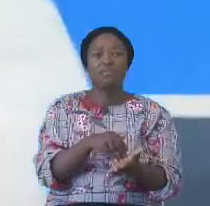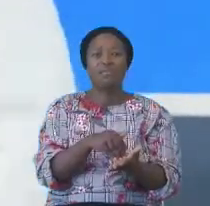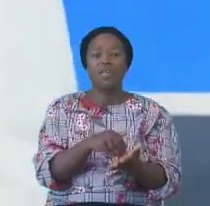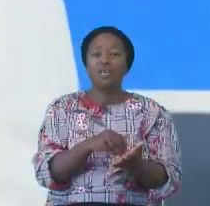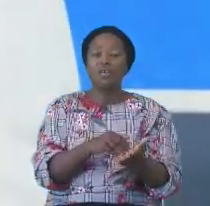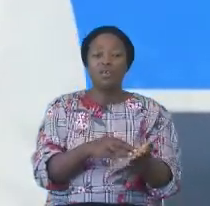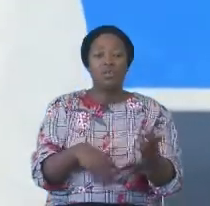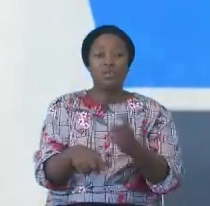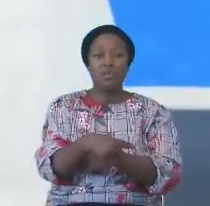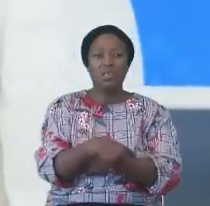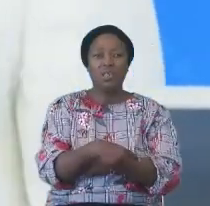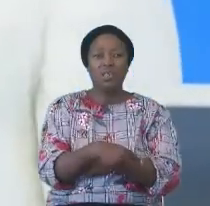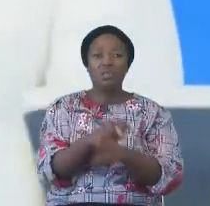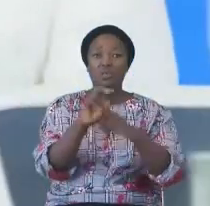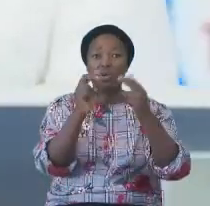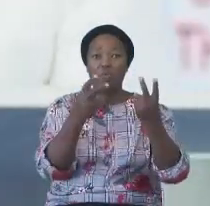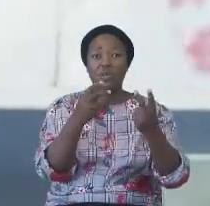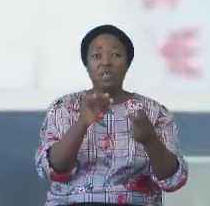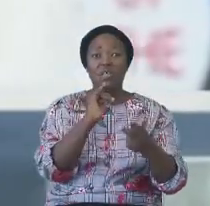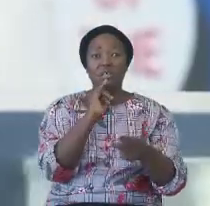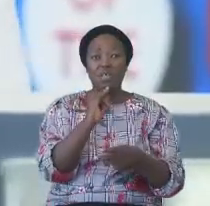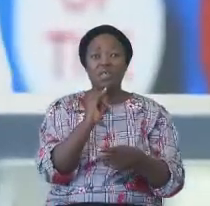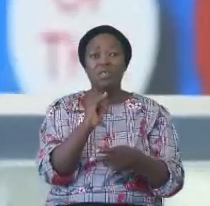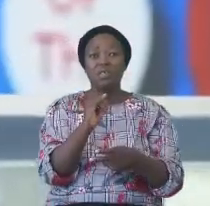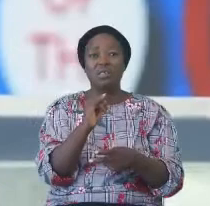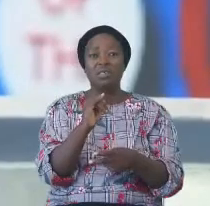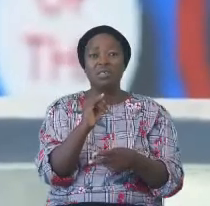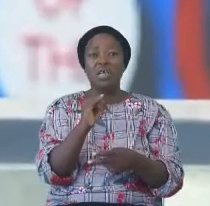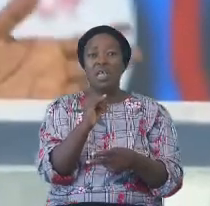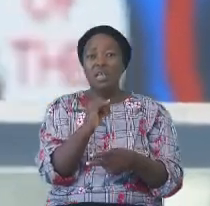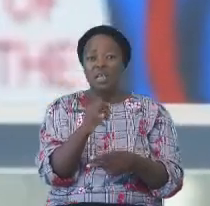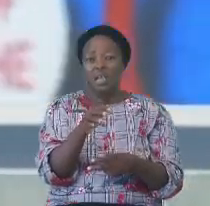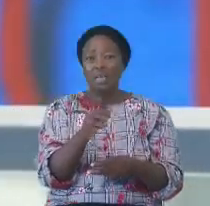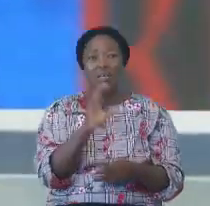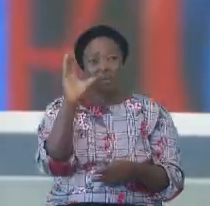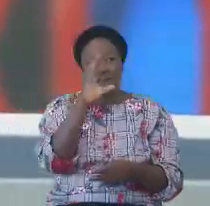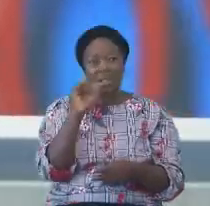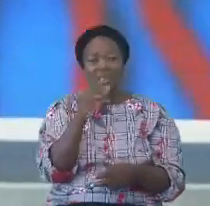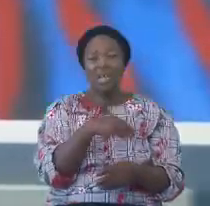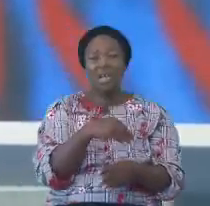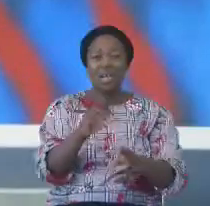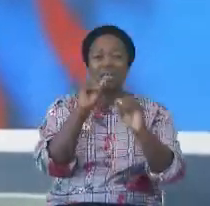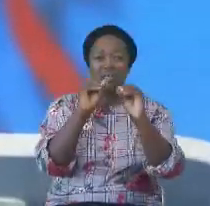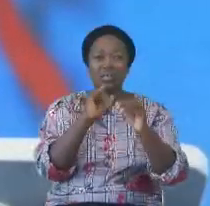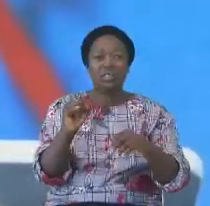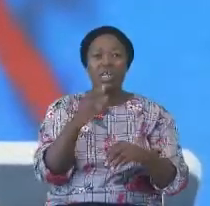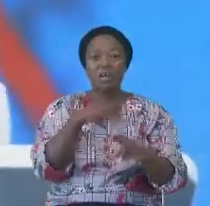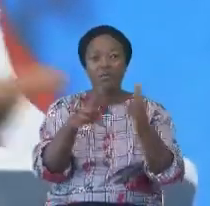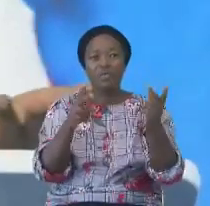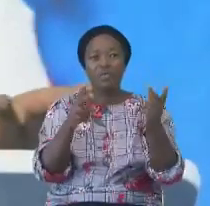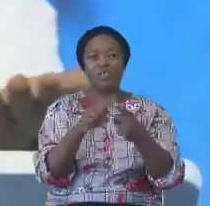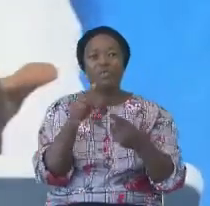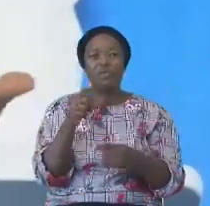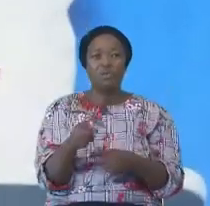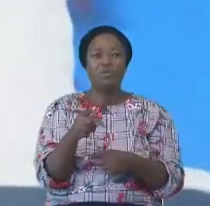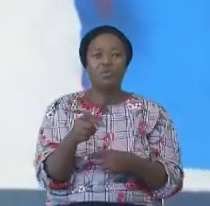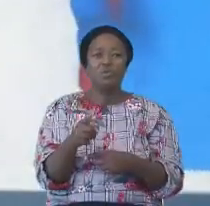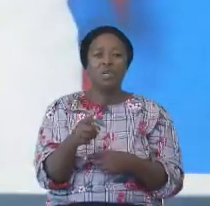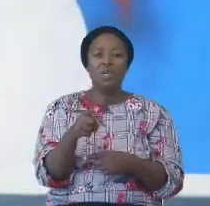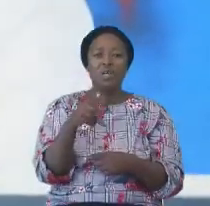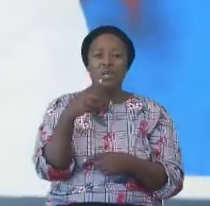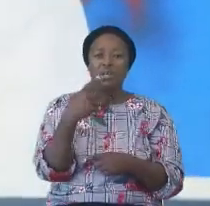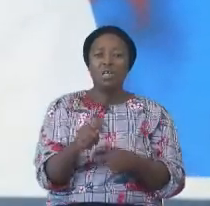time, until it will come again. Today, I'm looking and